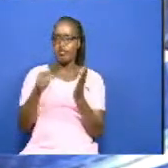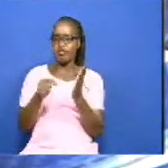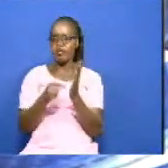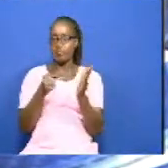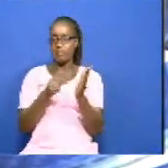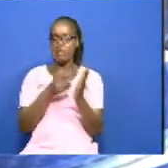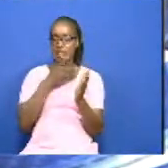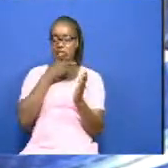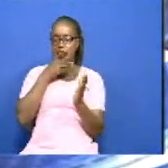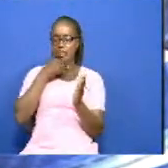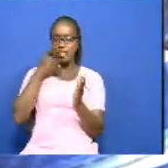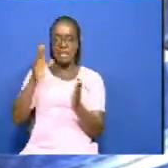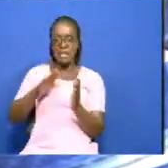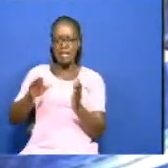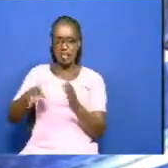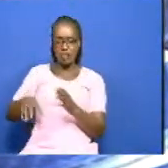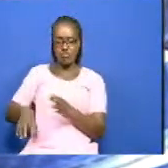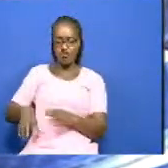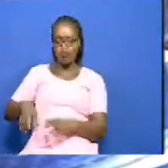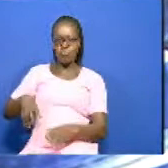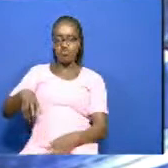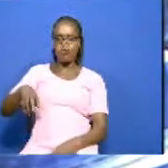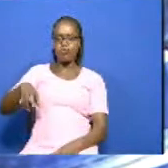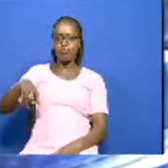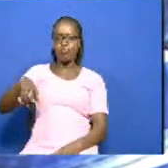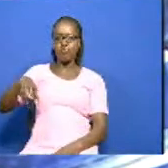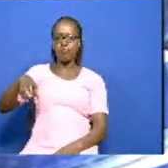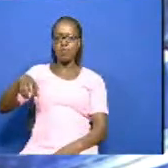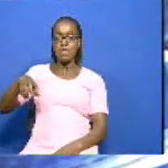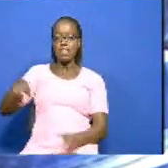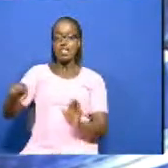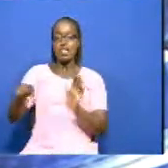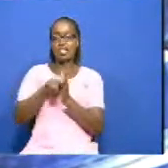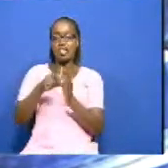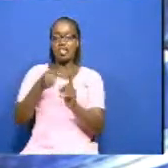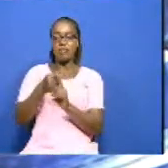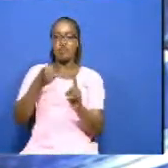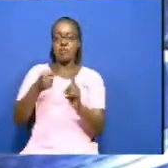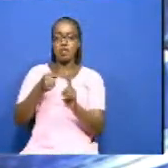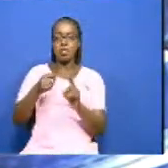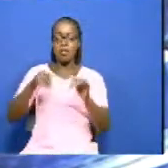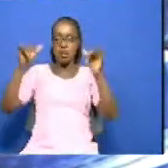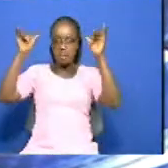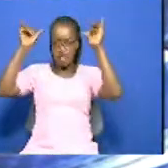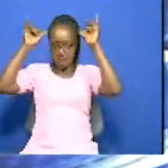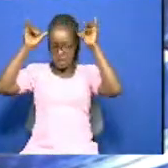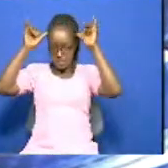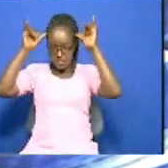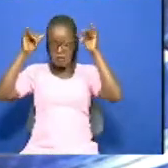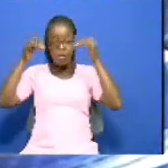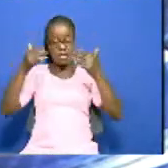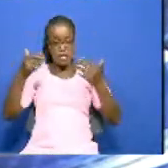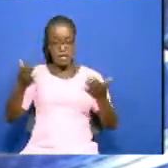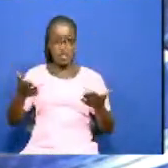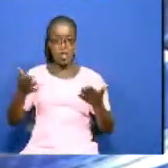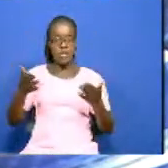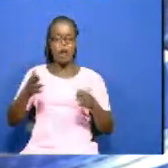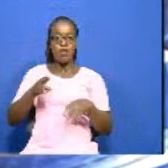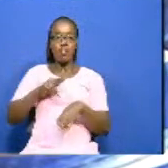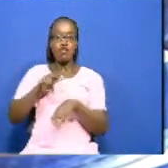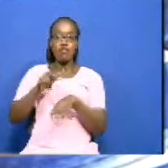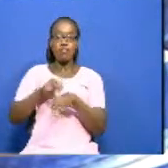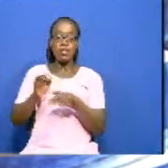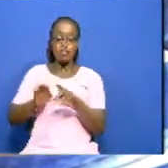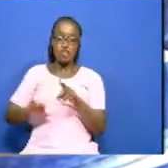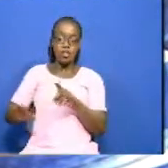and semi-arid areas, has for the longest time had adverse impacts on livestock and wildlife, which reports of National